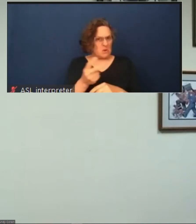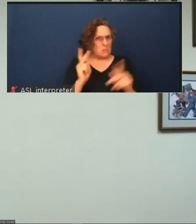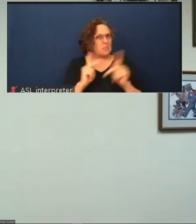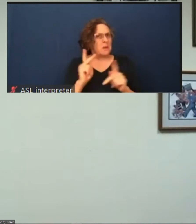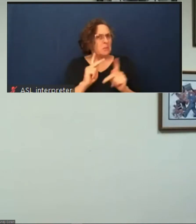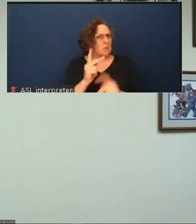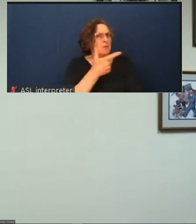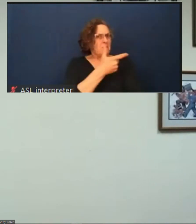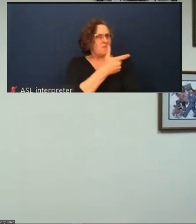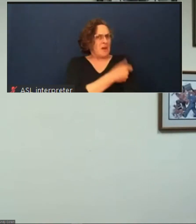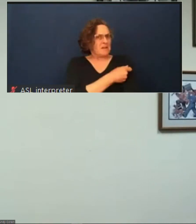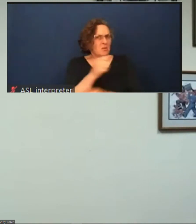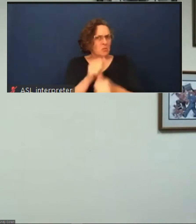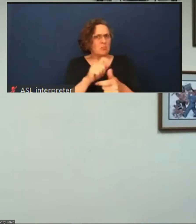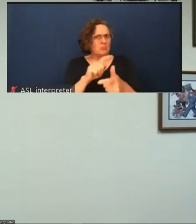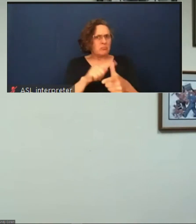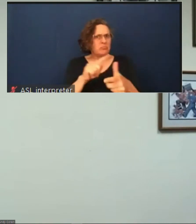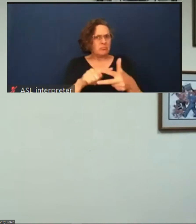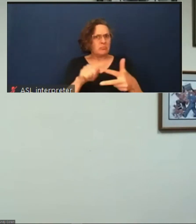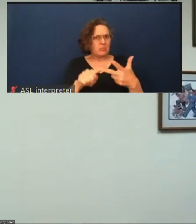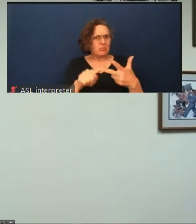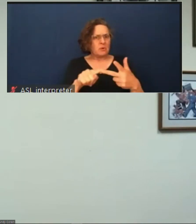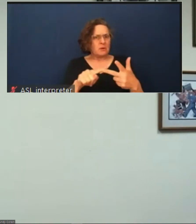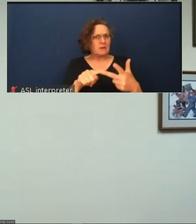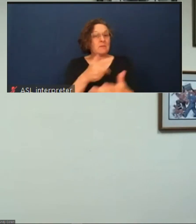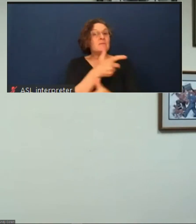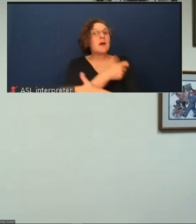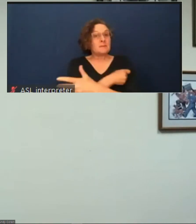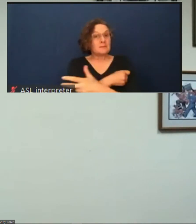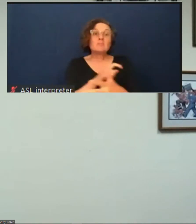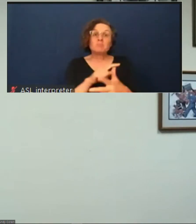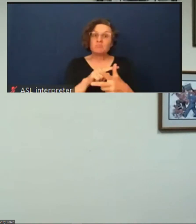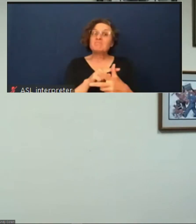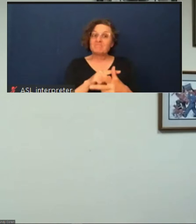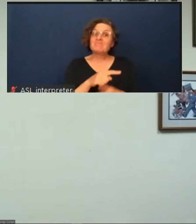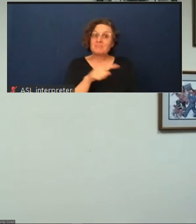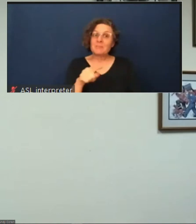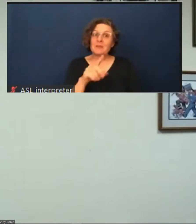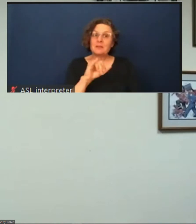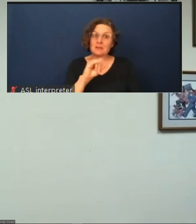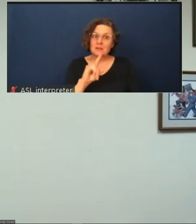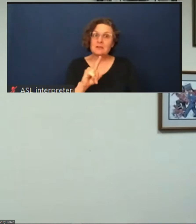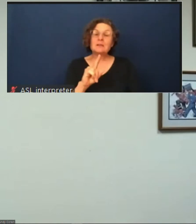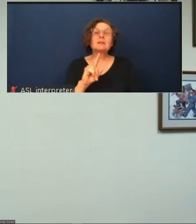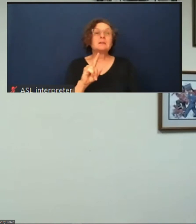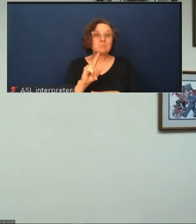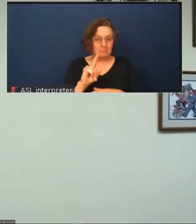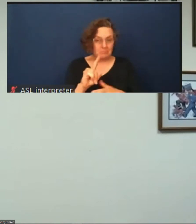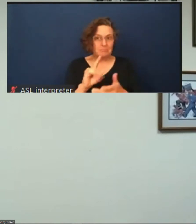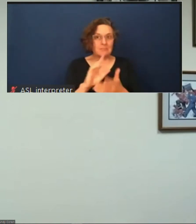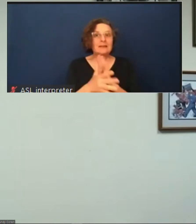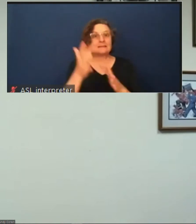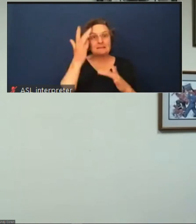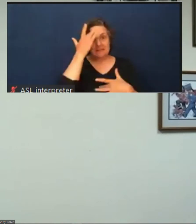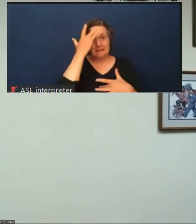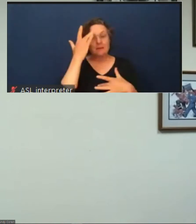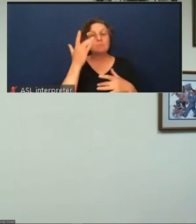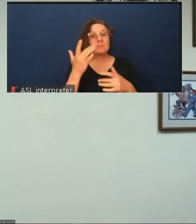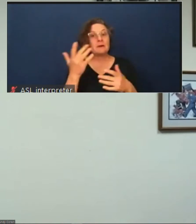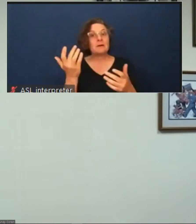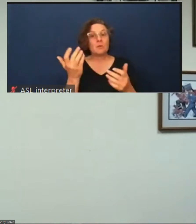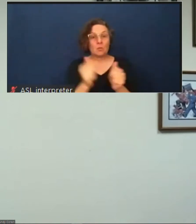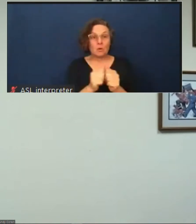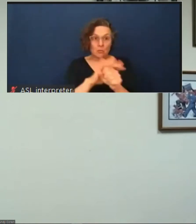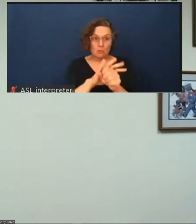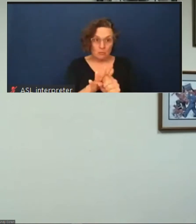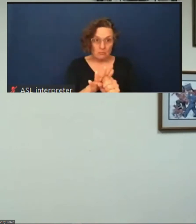the vaccines, and some did develop new infections. So it does happen. It didn't exceed any